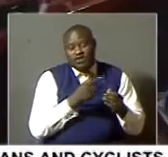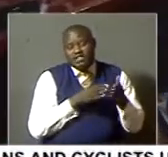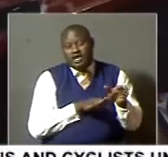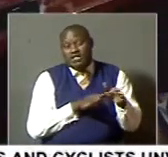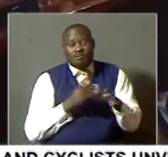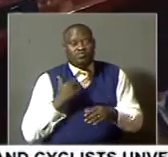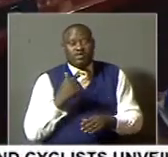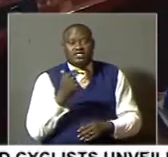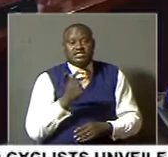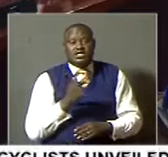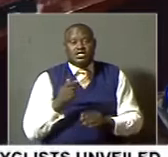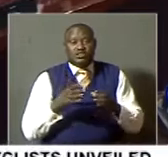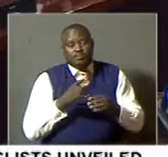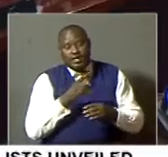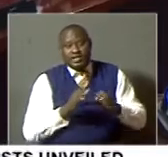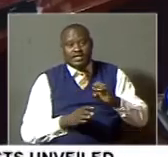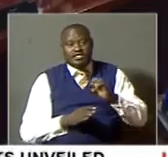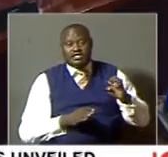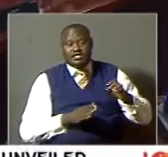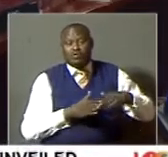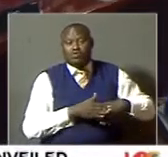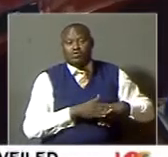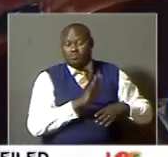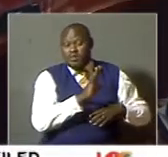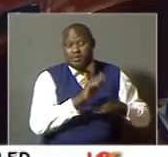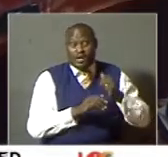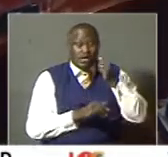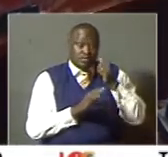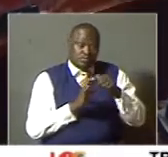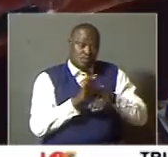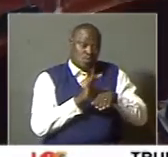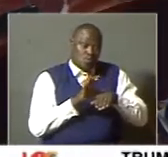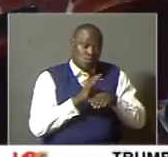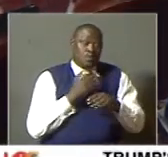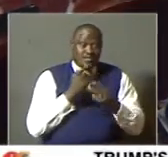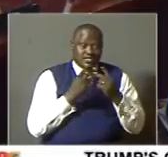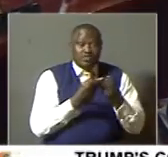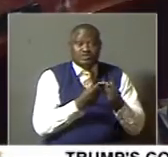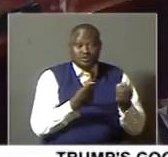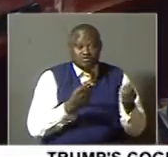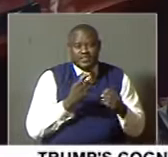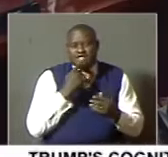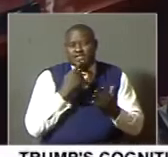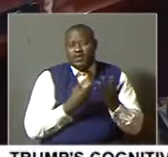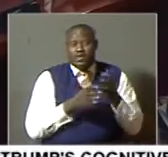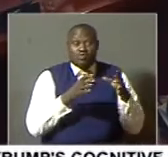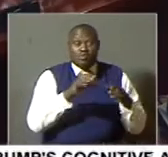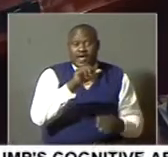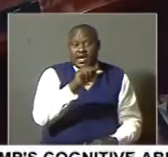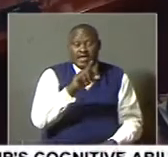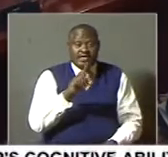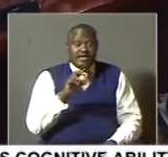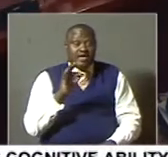of the Tanzanian peacekeepers in eastern DRC recently. He observed that the terrorist allied Democratic Forces,